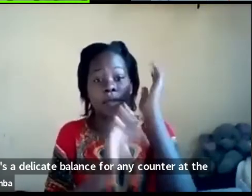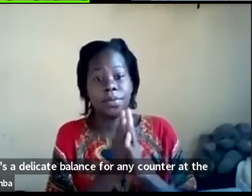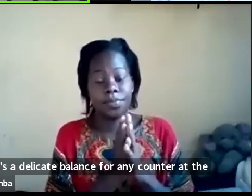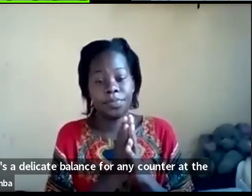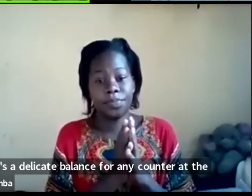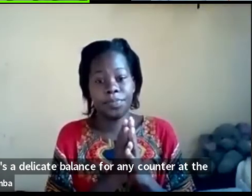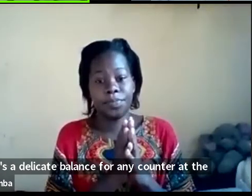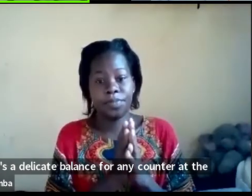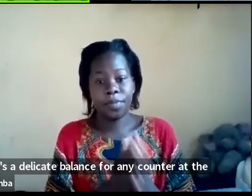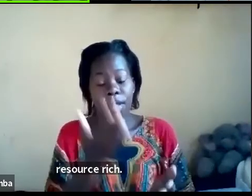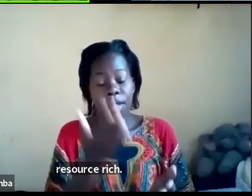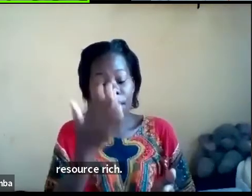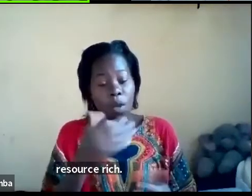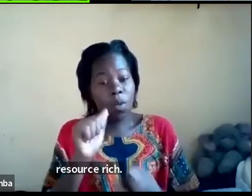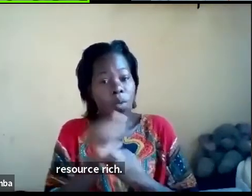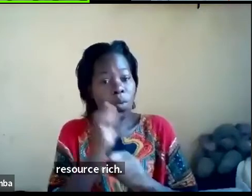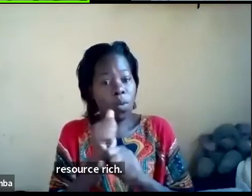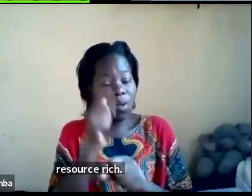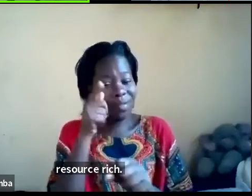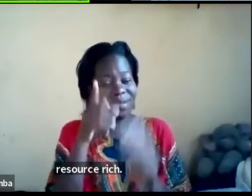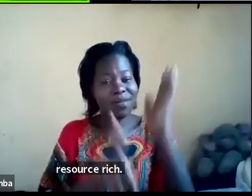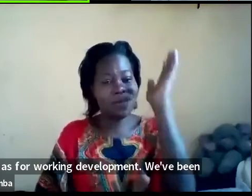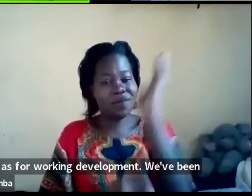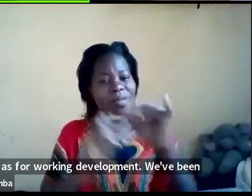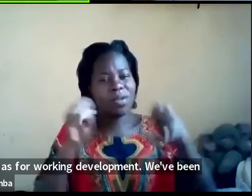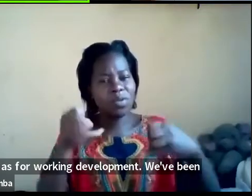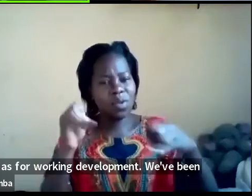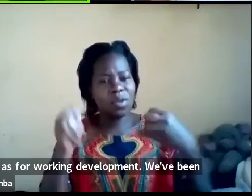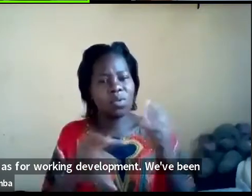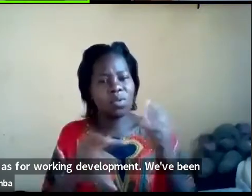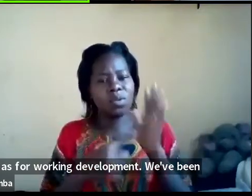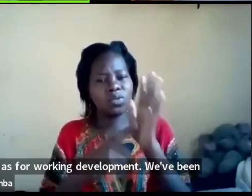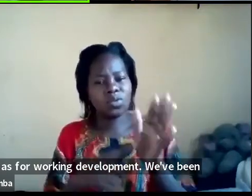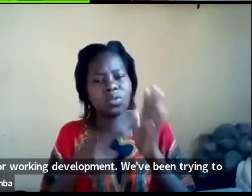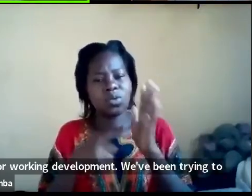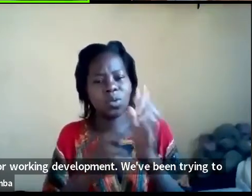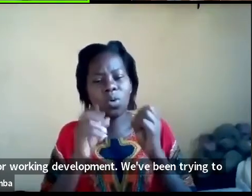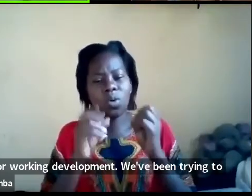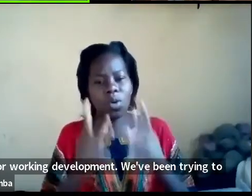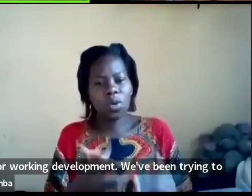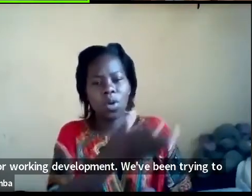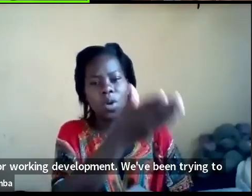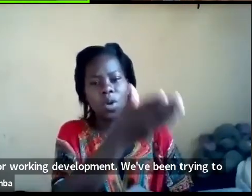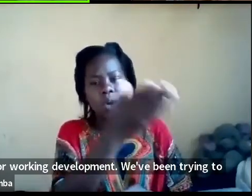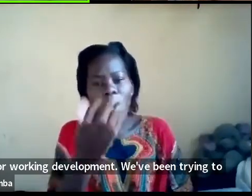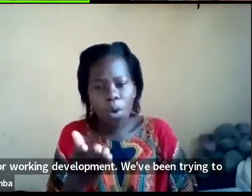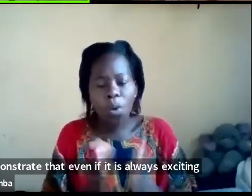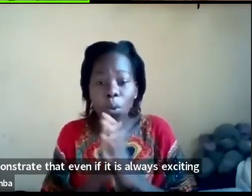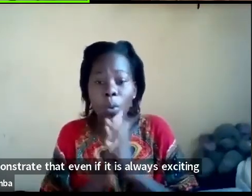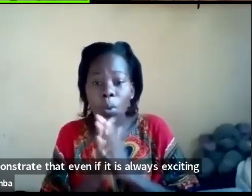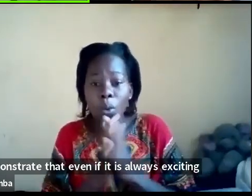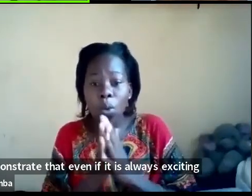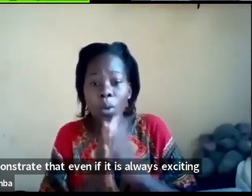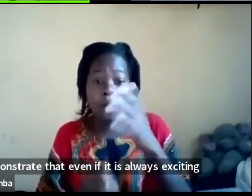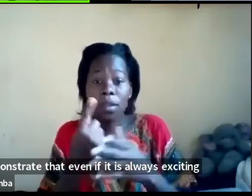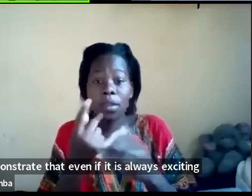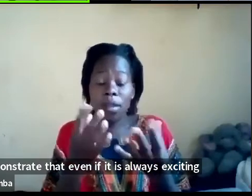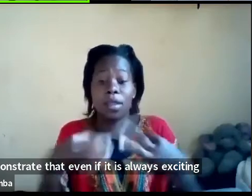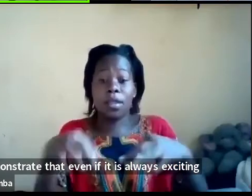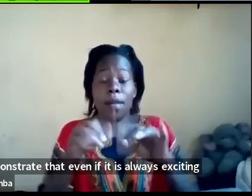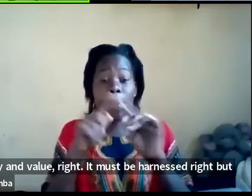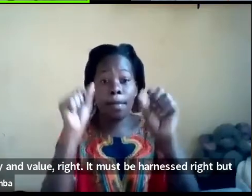work in development, we've been trying to demonstrate that even if there's all this exciting opportunity and value, right, it must be harnessed